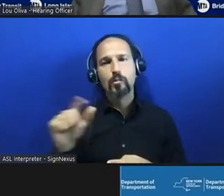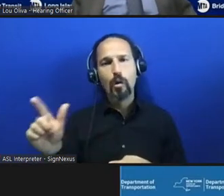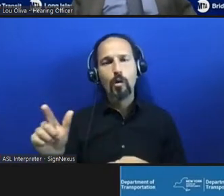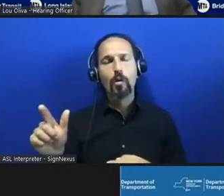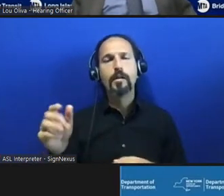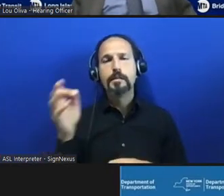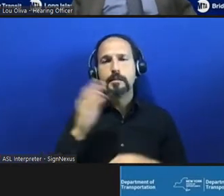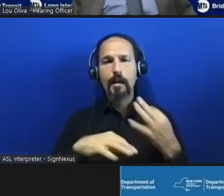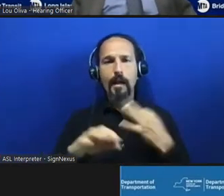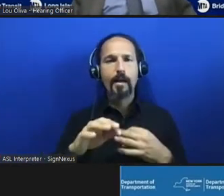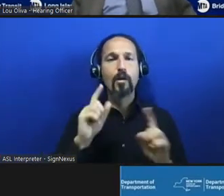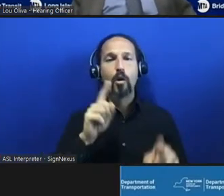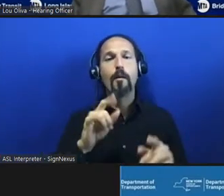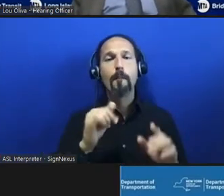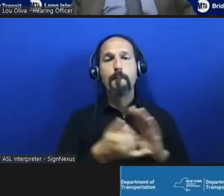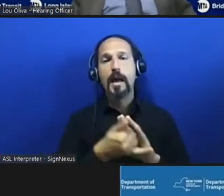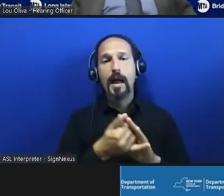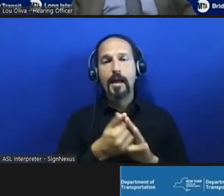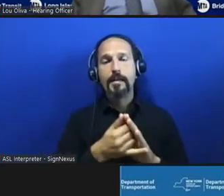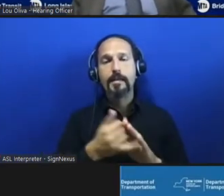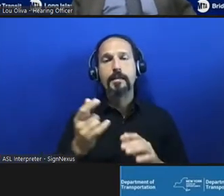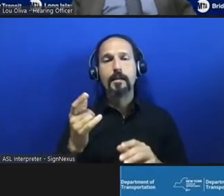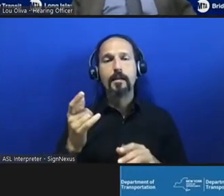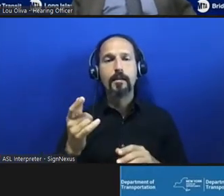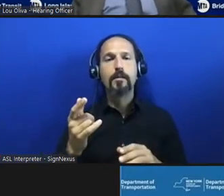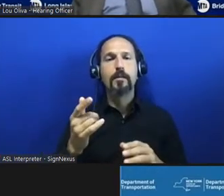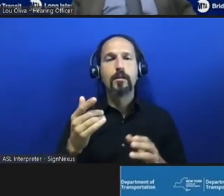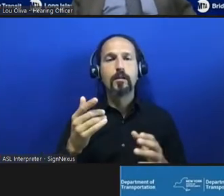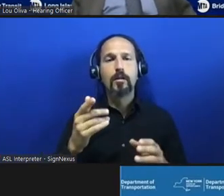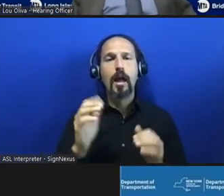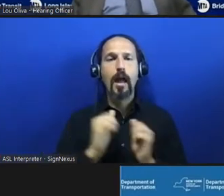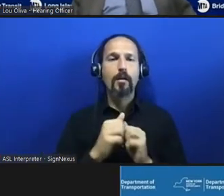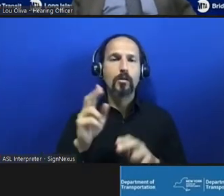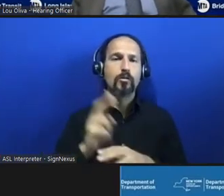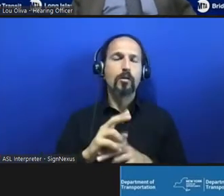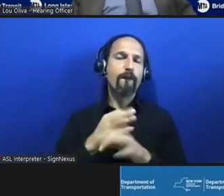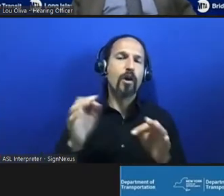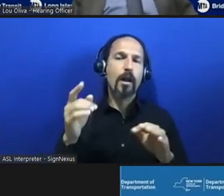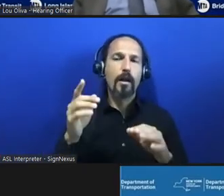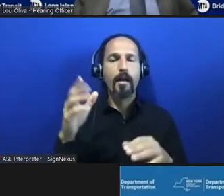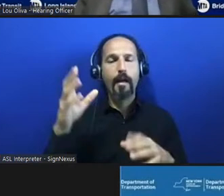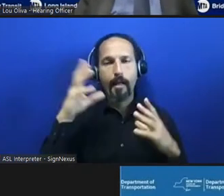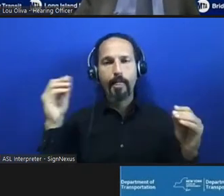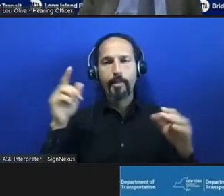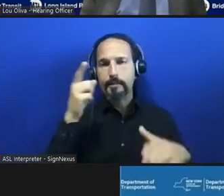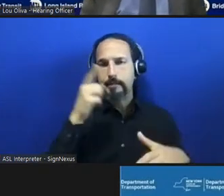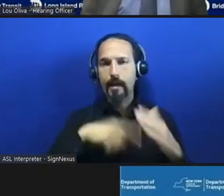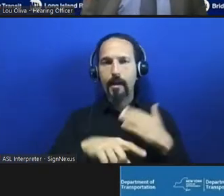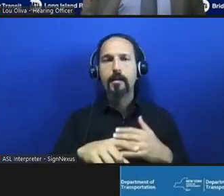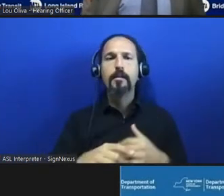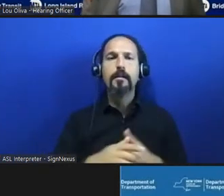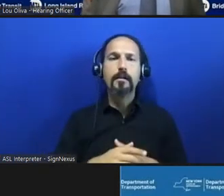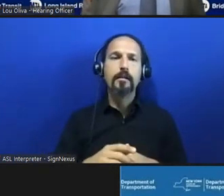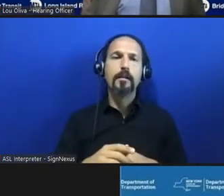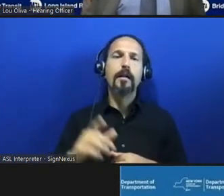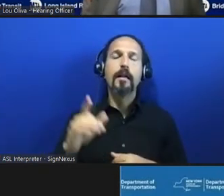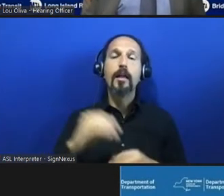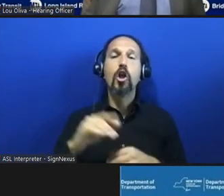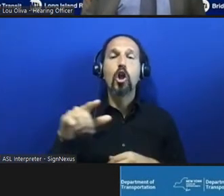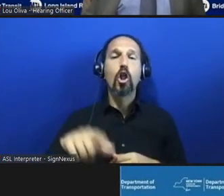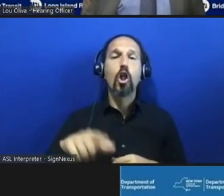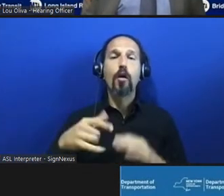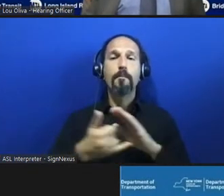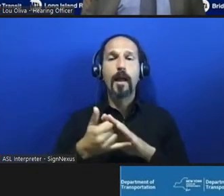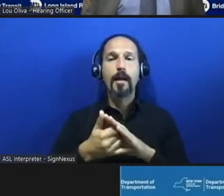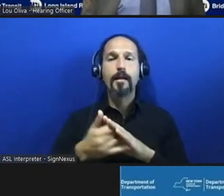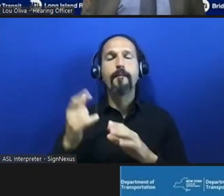instead of going to Manhattan to New Jersey by utilizing the free Holland Tunnel instead congestion in lower Manhattan as a